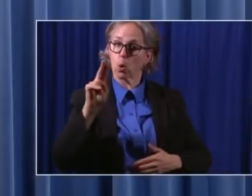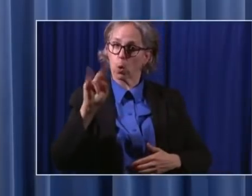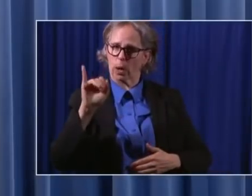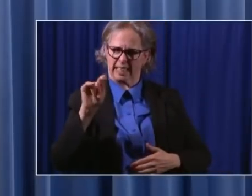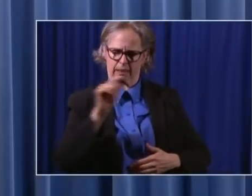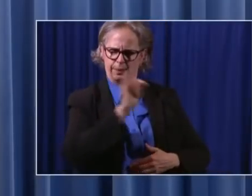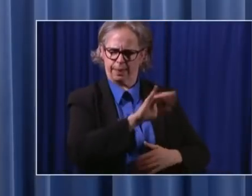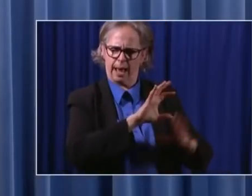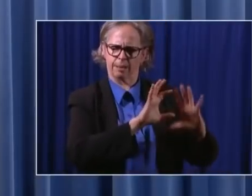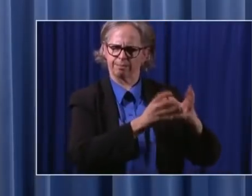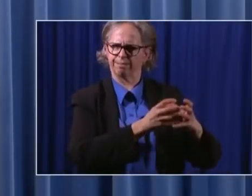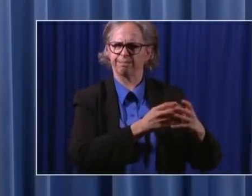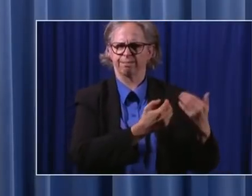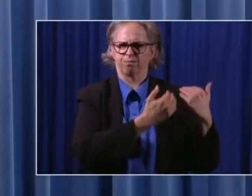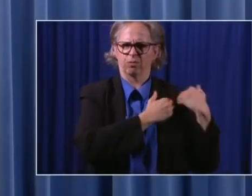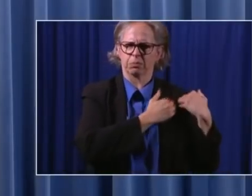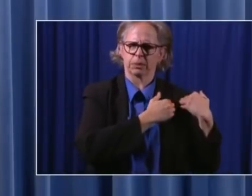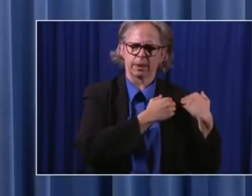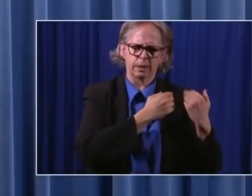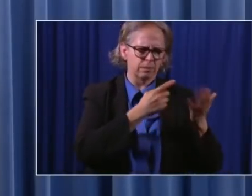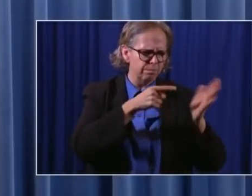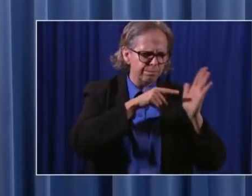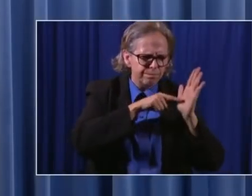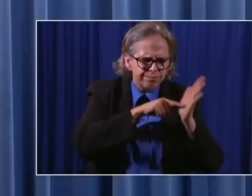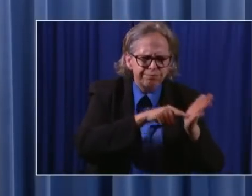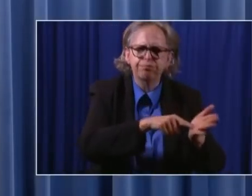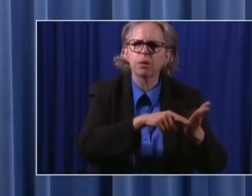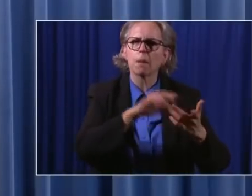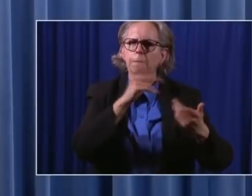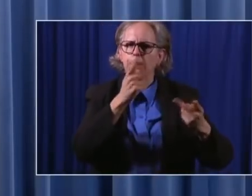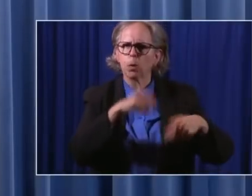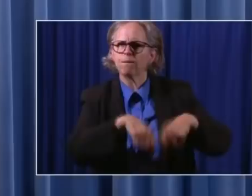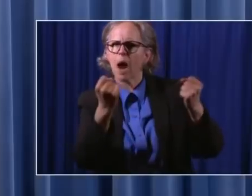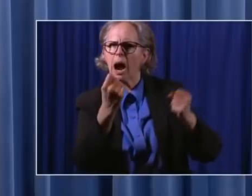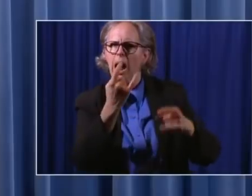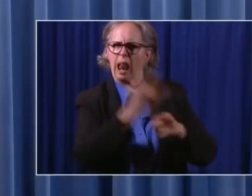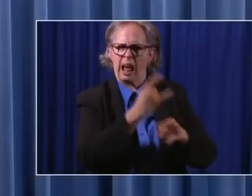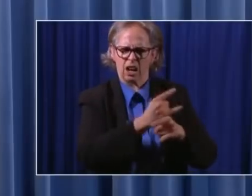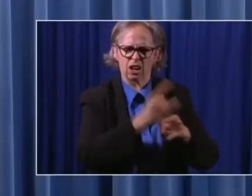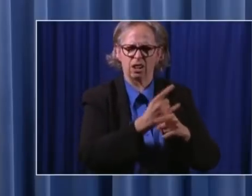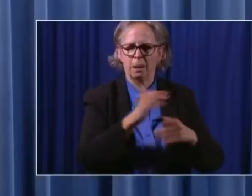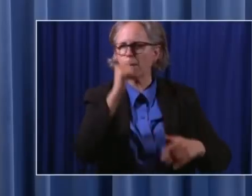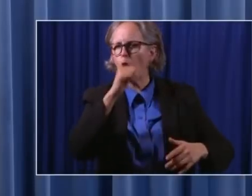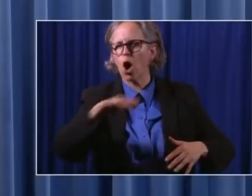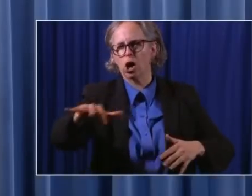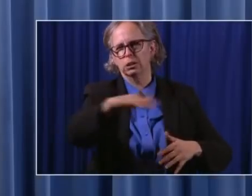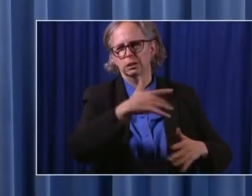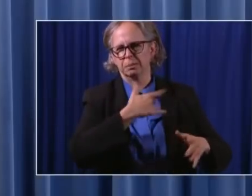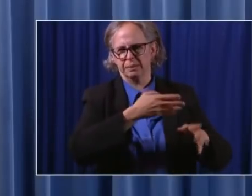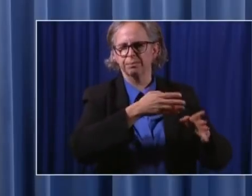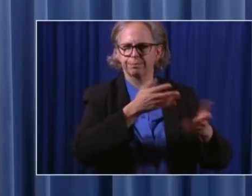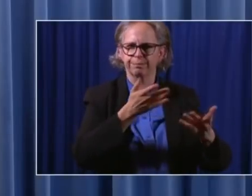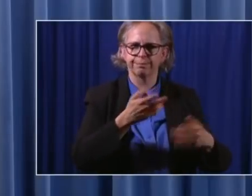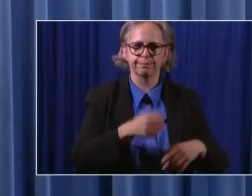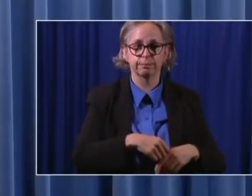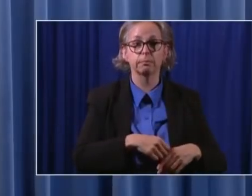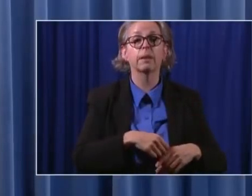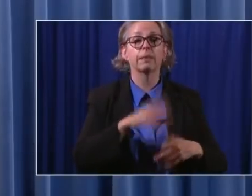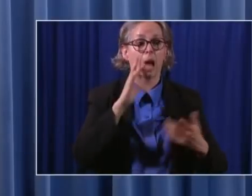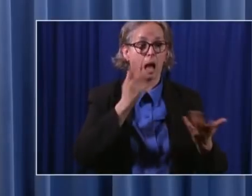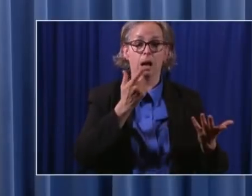liquor violations in the bars across the state of Ohio. They're a part of public